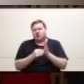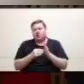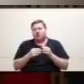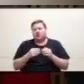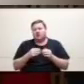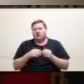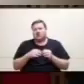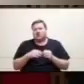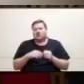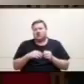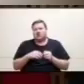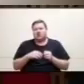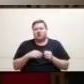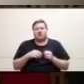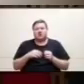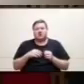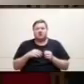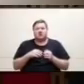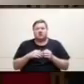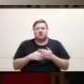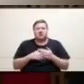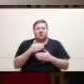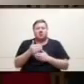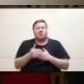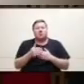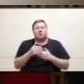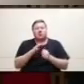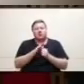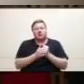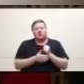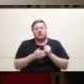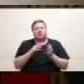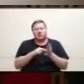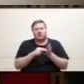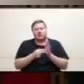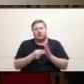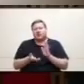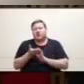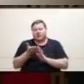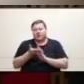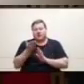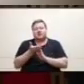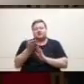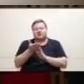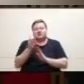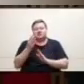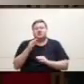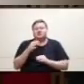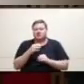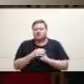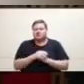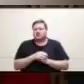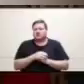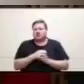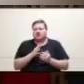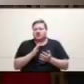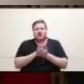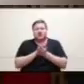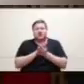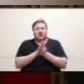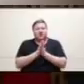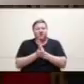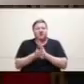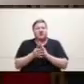particular post-audit action plan is being updated on a regular basis by the affected officials